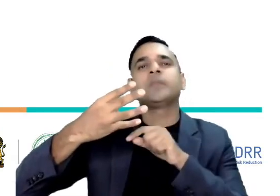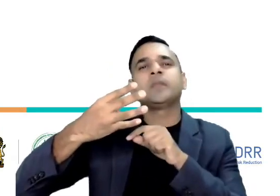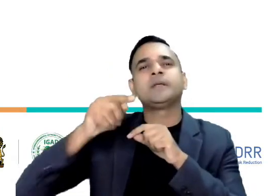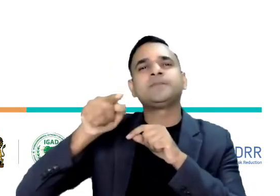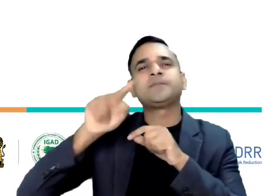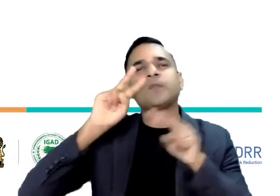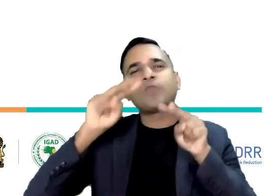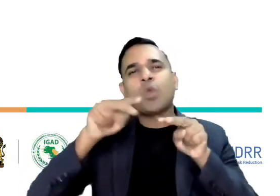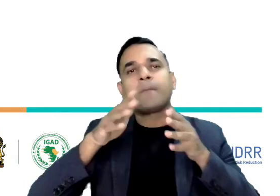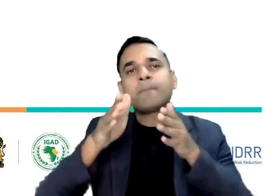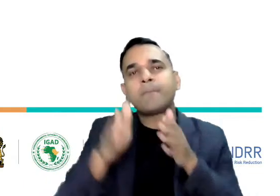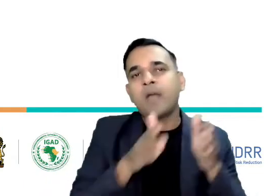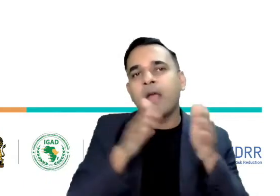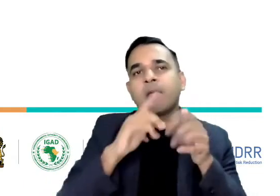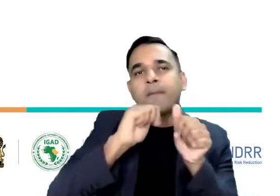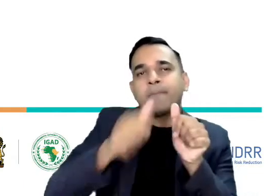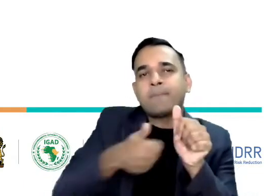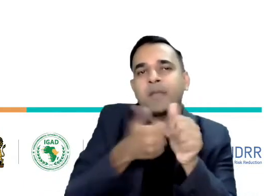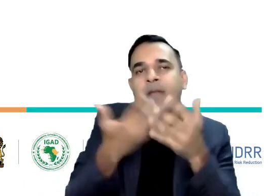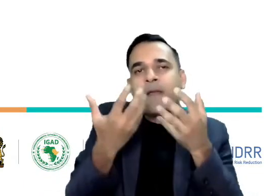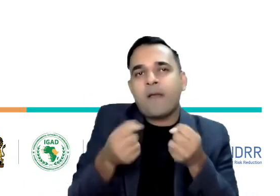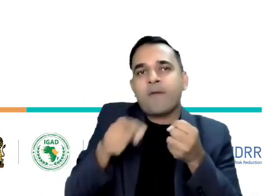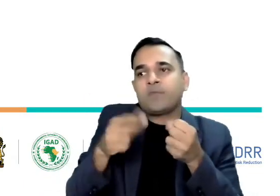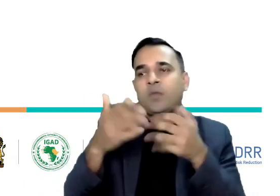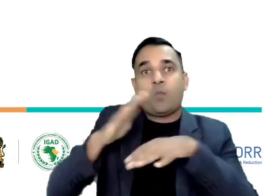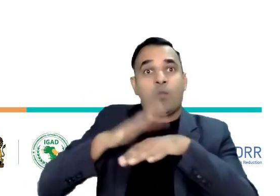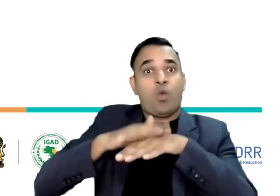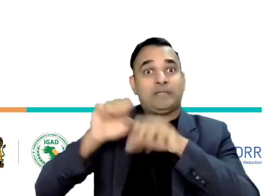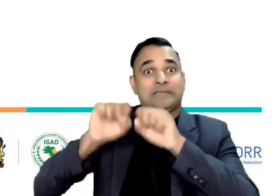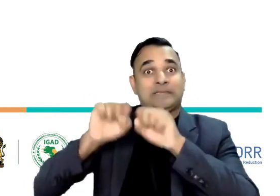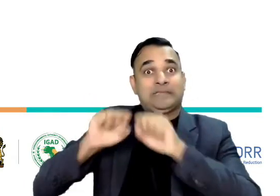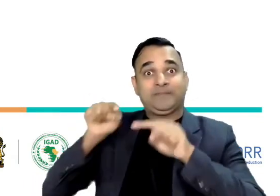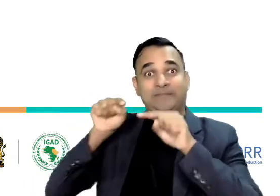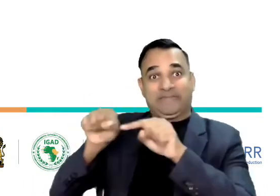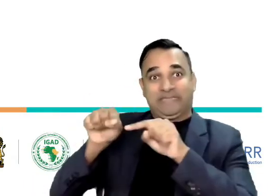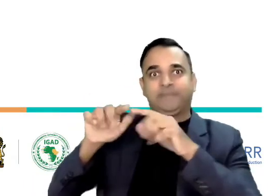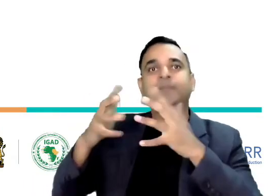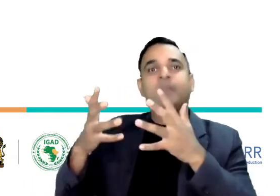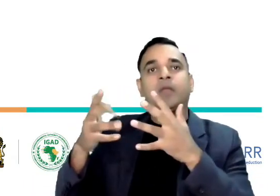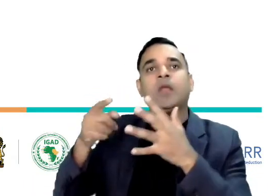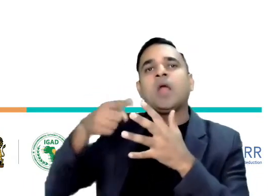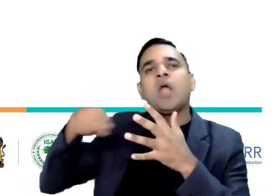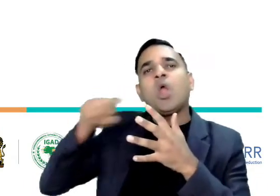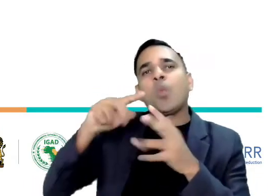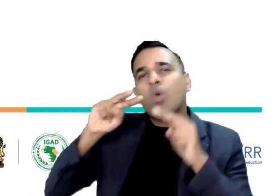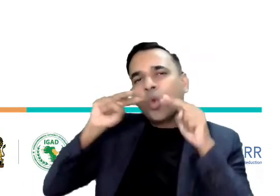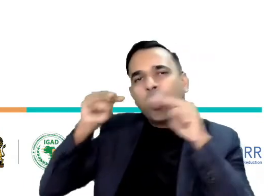be multi-hazard. And we are looking at also issues of dissemination. We're looking at recovery issues and building back